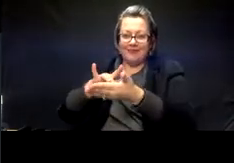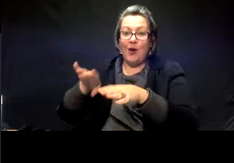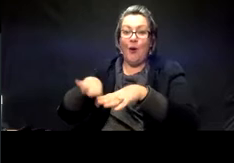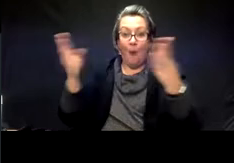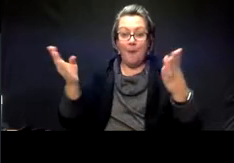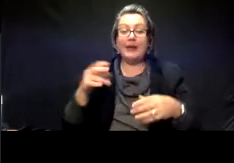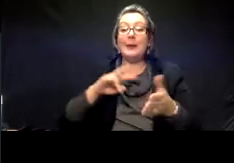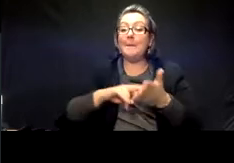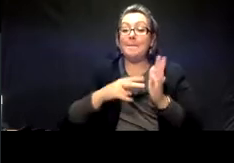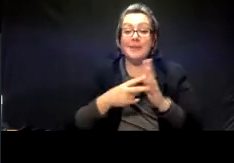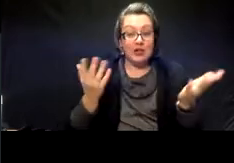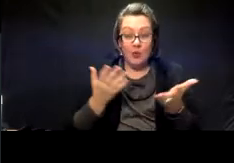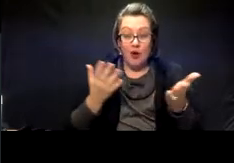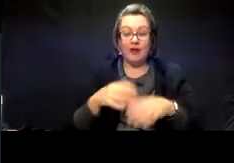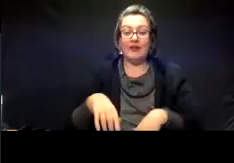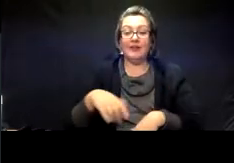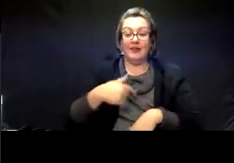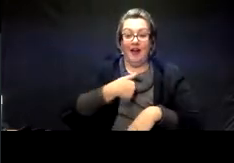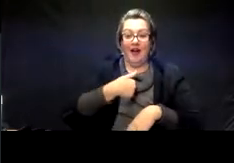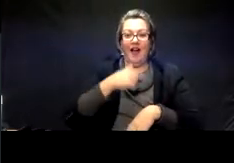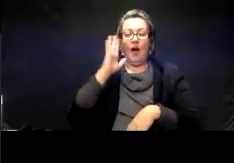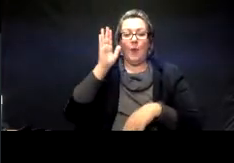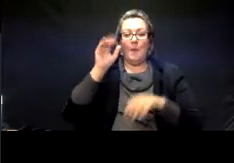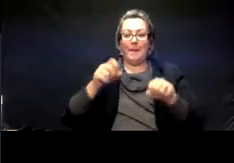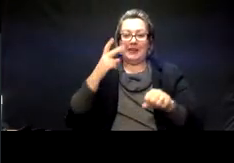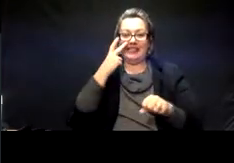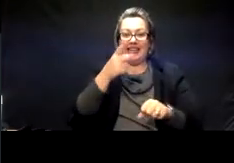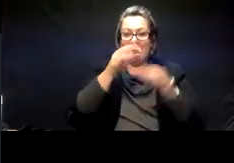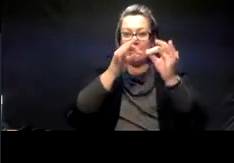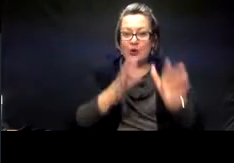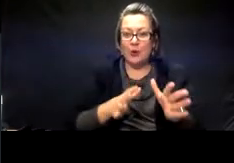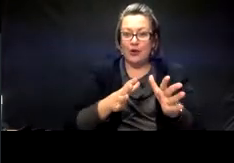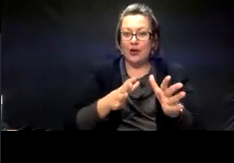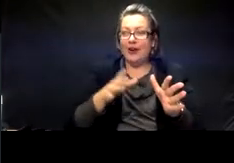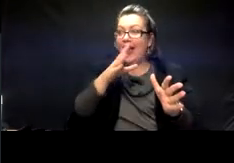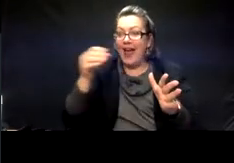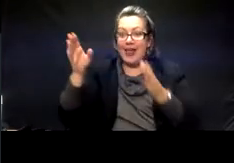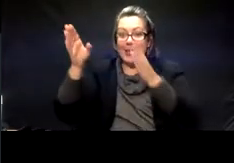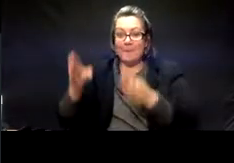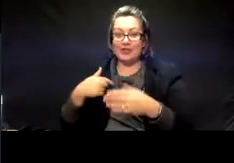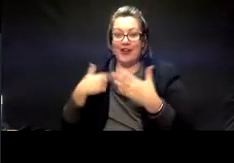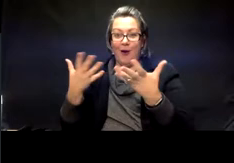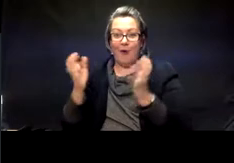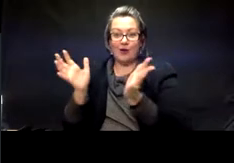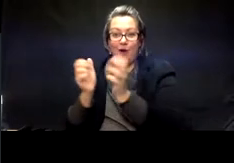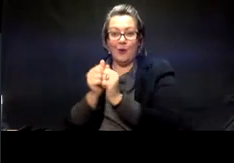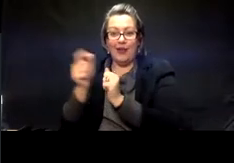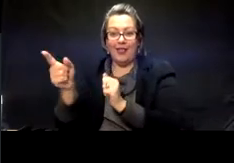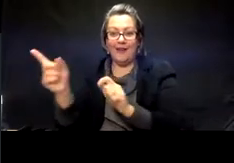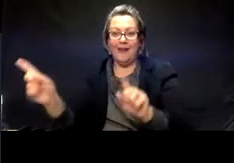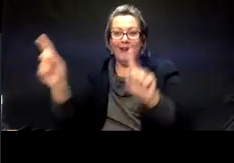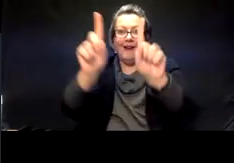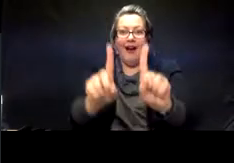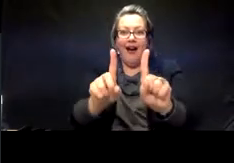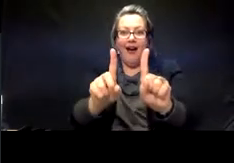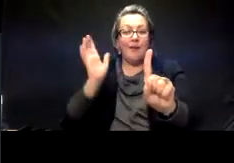that they have been asked to use the Wavelo app. So when they open it, the deaf person would be able to see